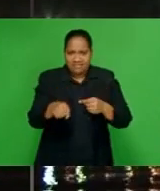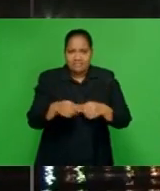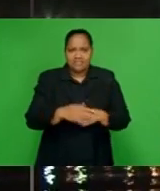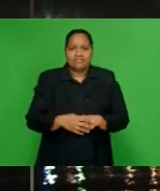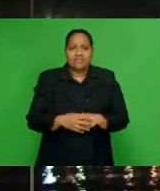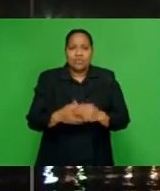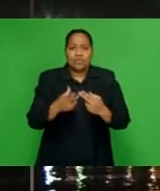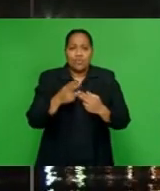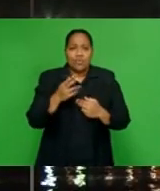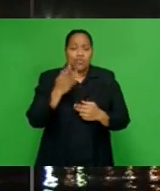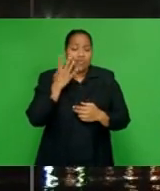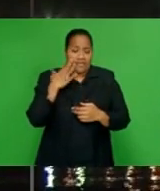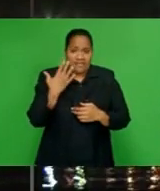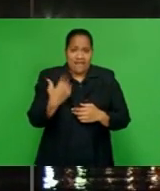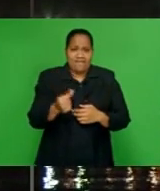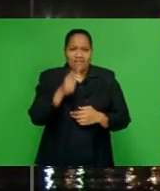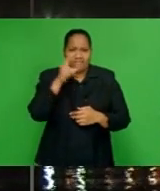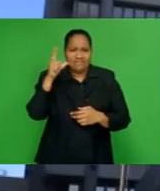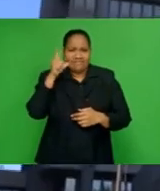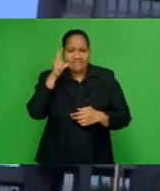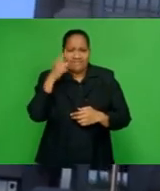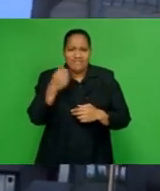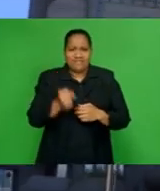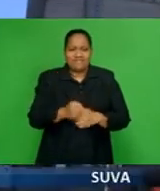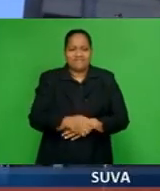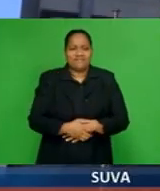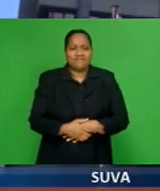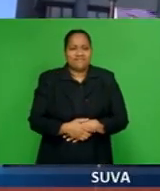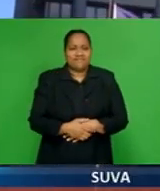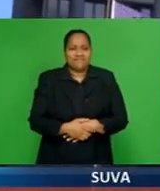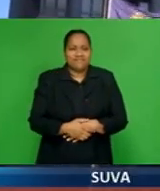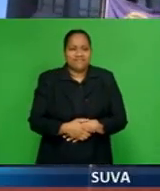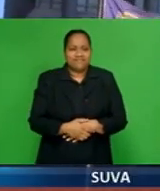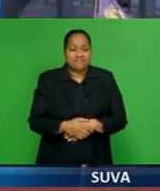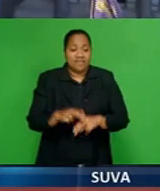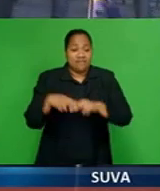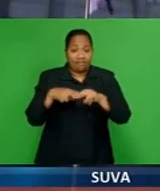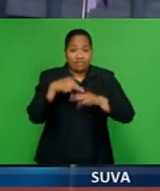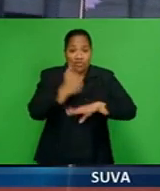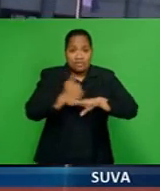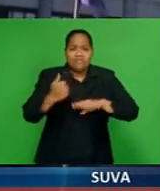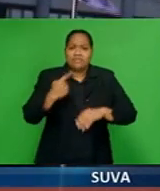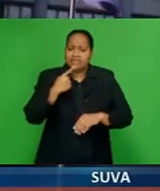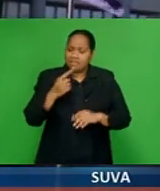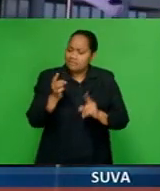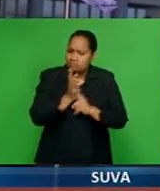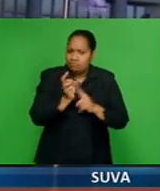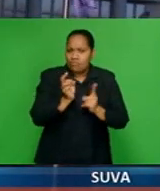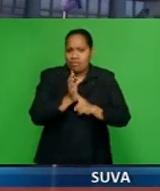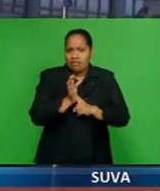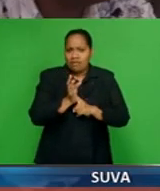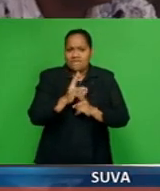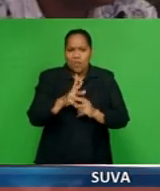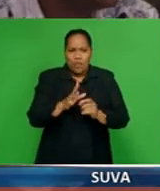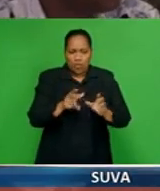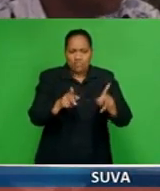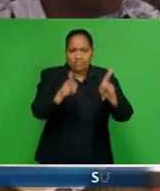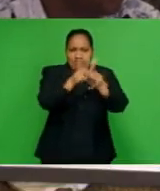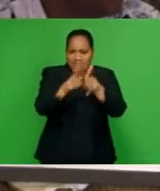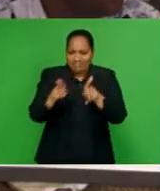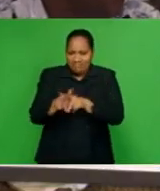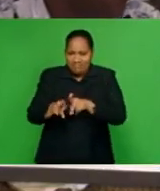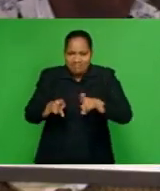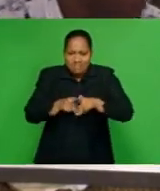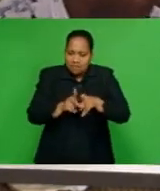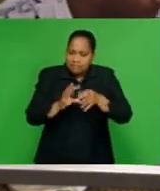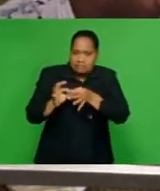in Suva yesterday. Bank of Fiji governor says it is important for relevant stakeholders to work